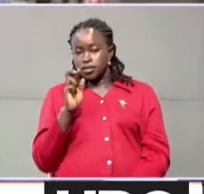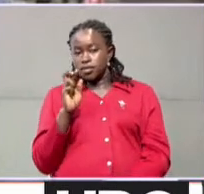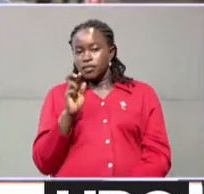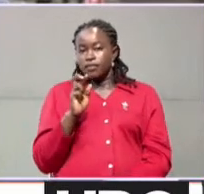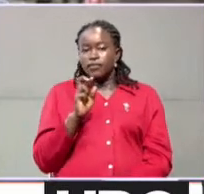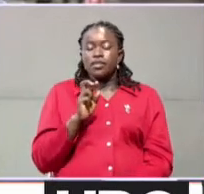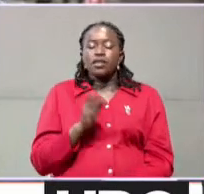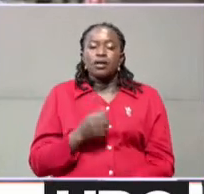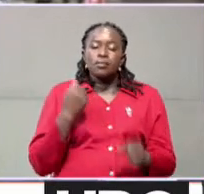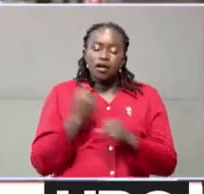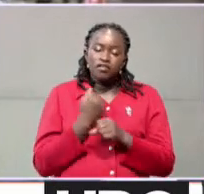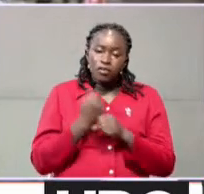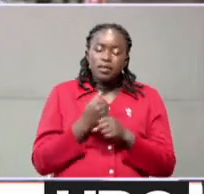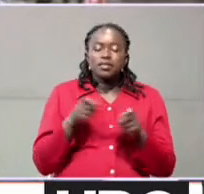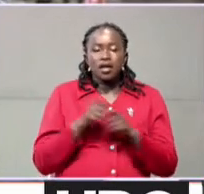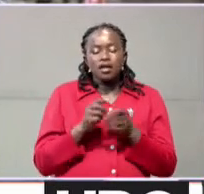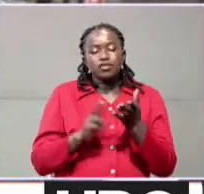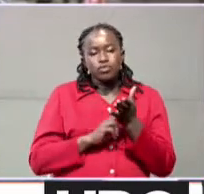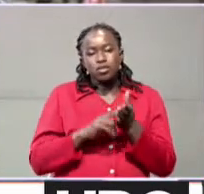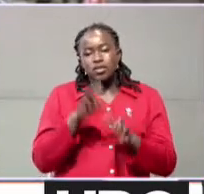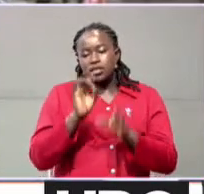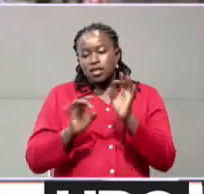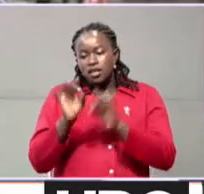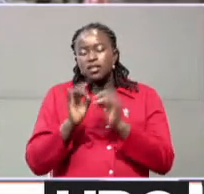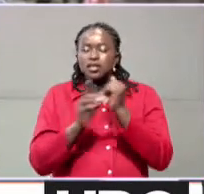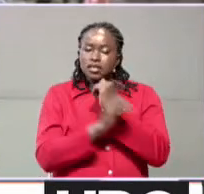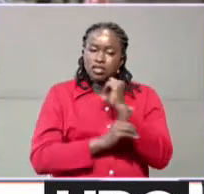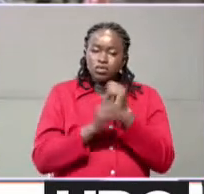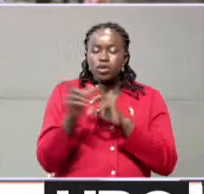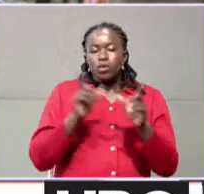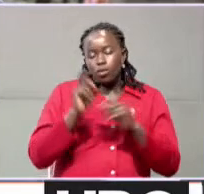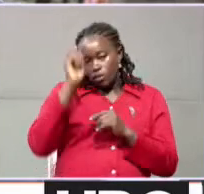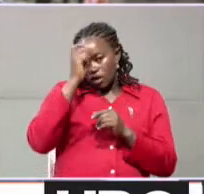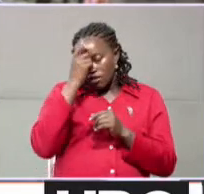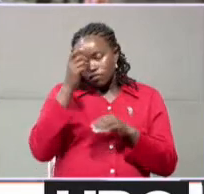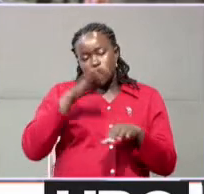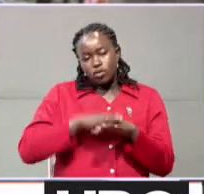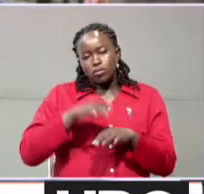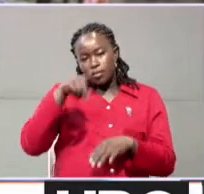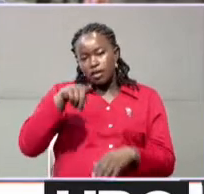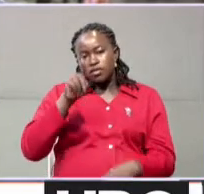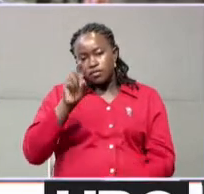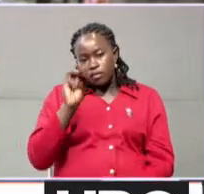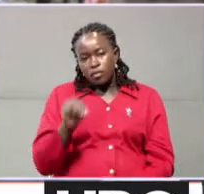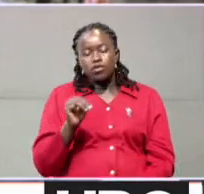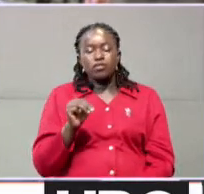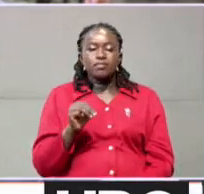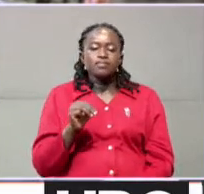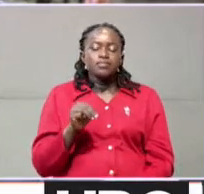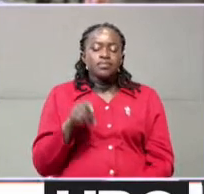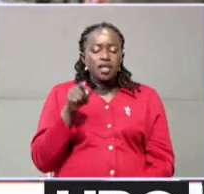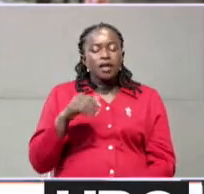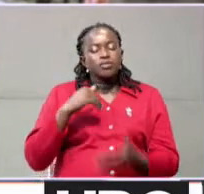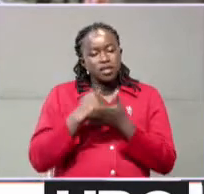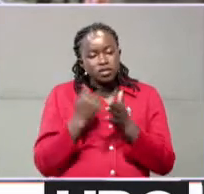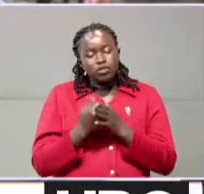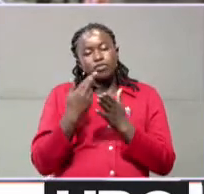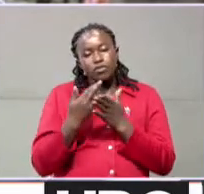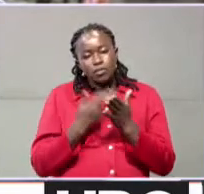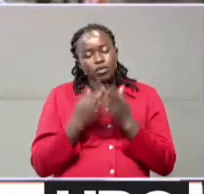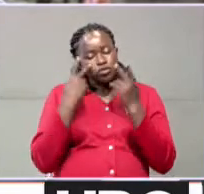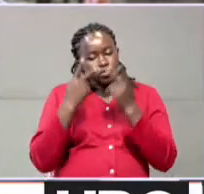performance and utilization of selected district local government on the paris development model this section of the report looks at the